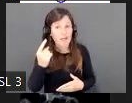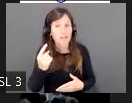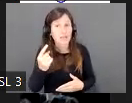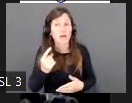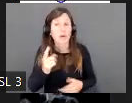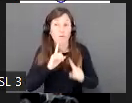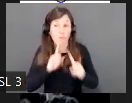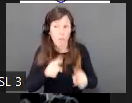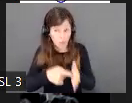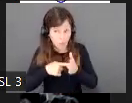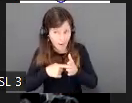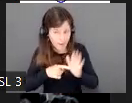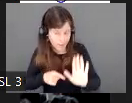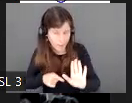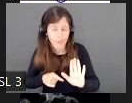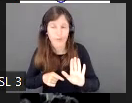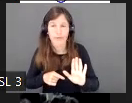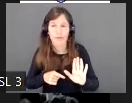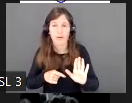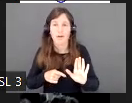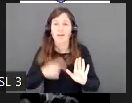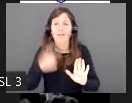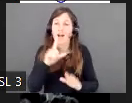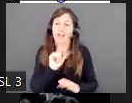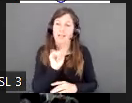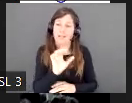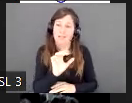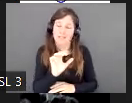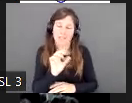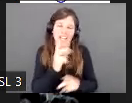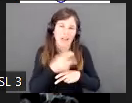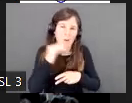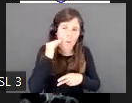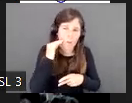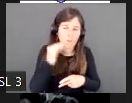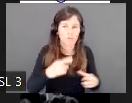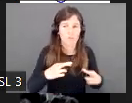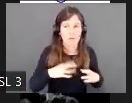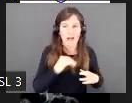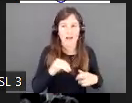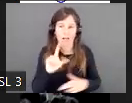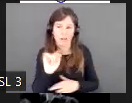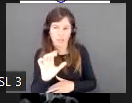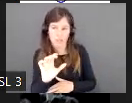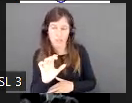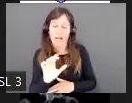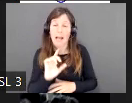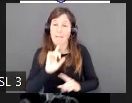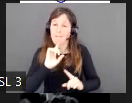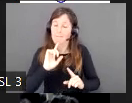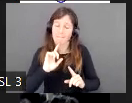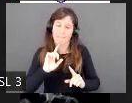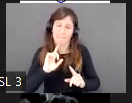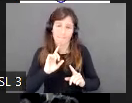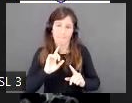reports. Just a quick caveat is in care homes, retirement and long-term care, those mandatory report sections